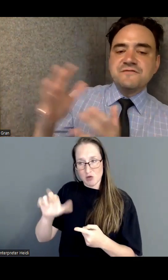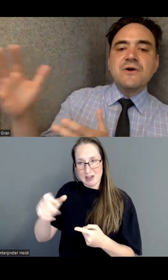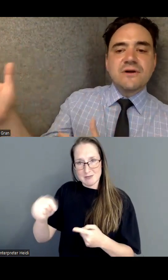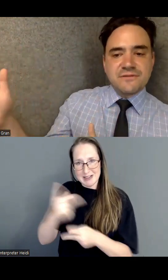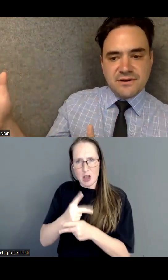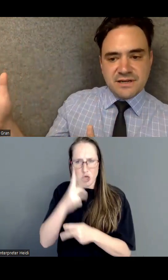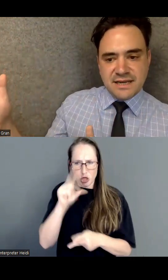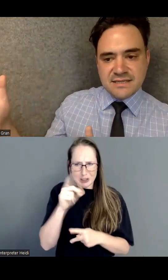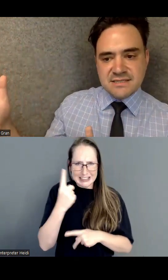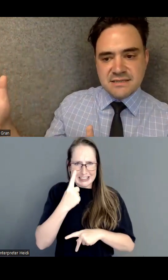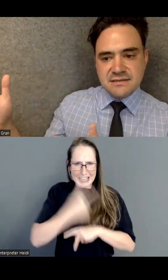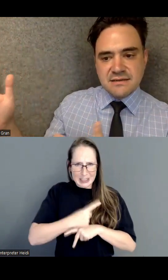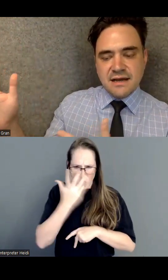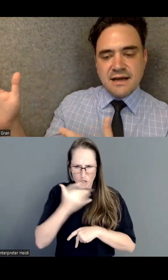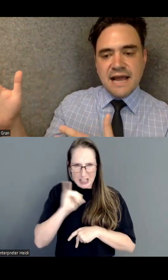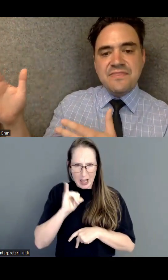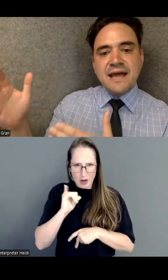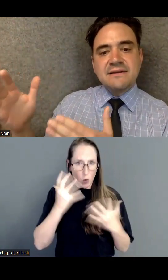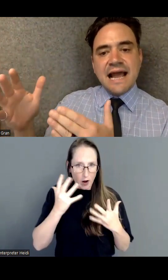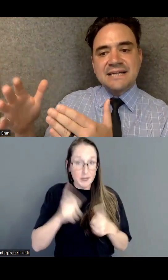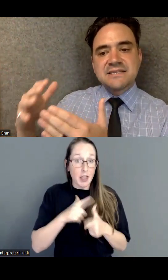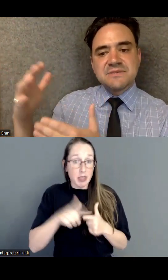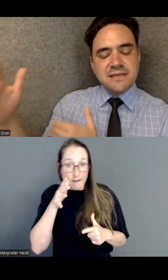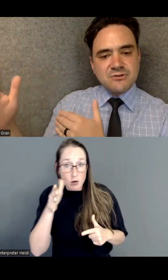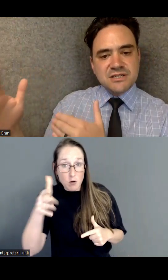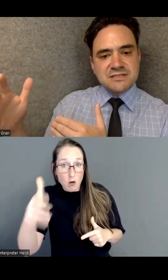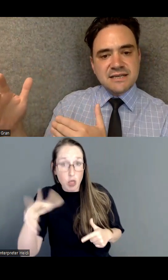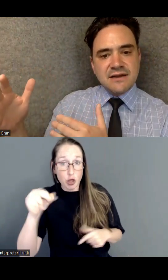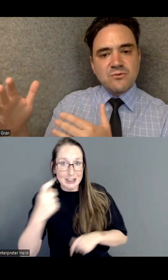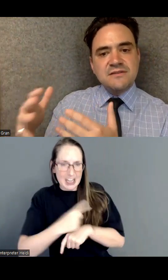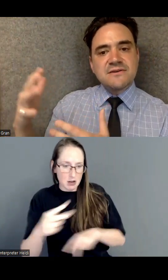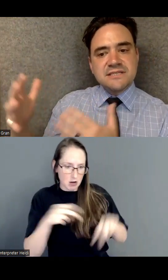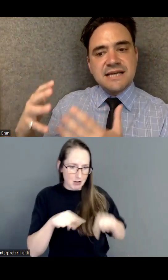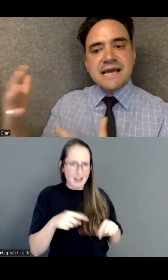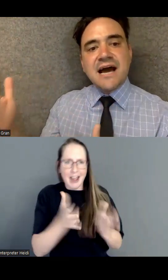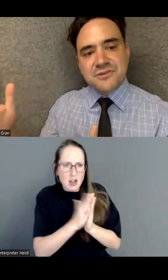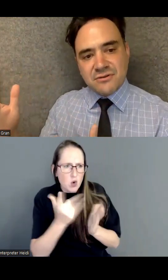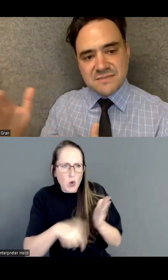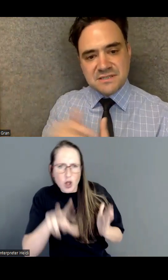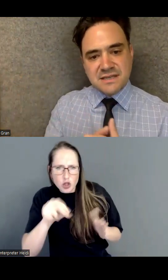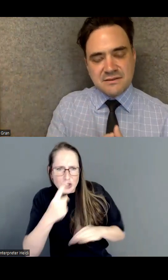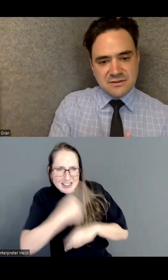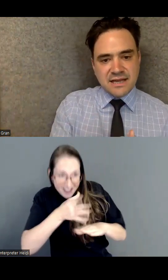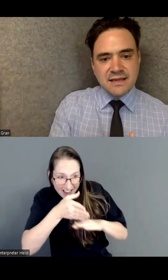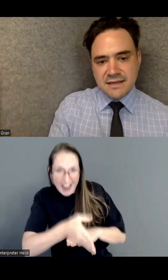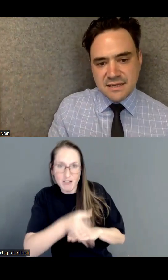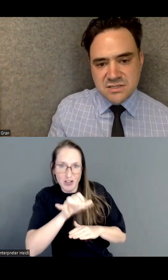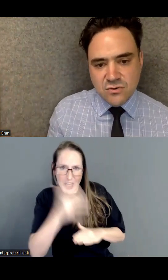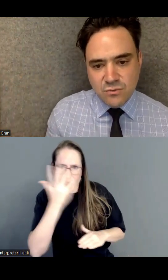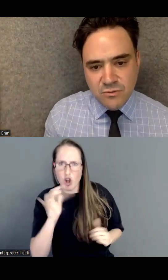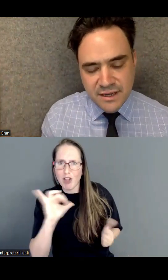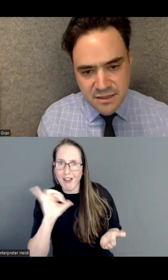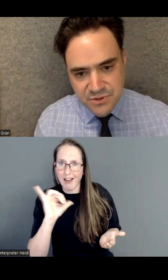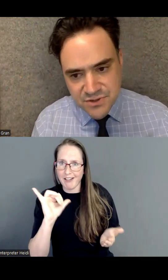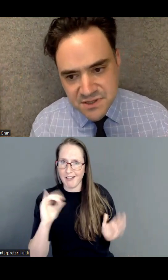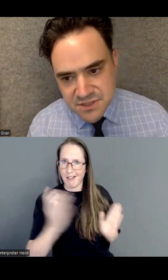looked forward 30 days and then asked them the same questions again, what did 30 days after a respite stay look like? So